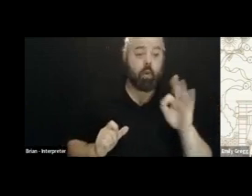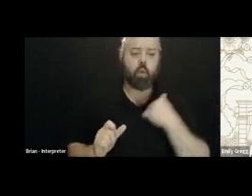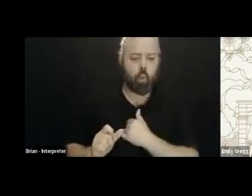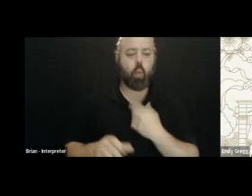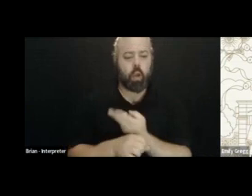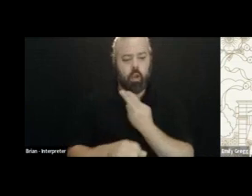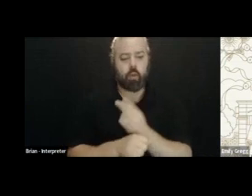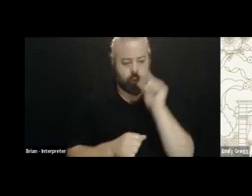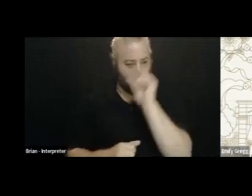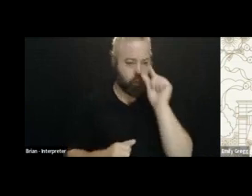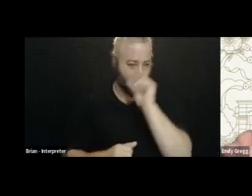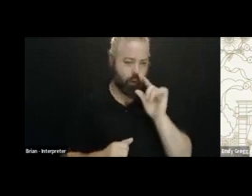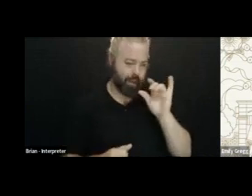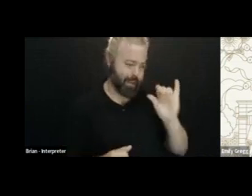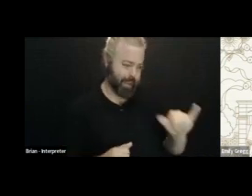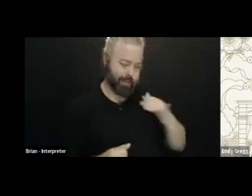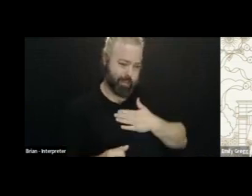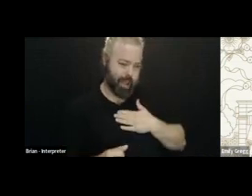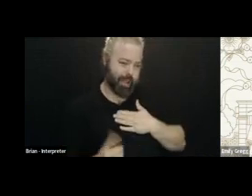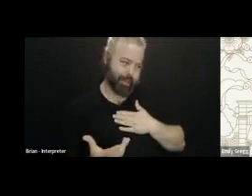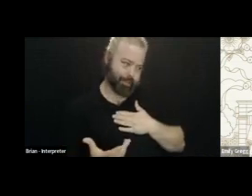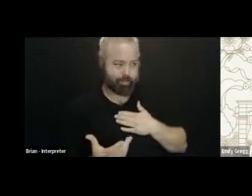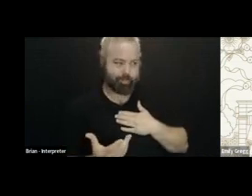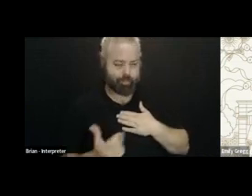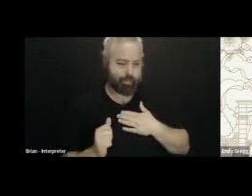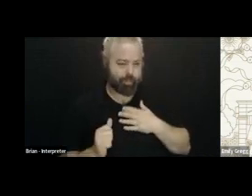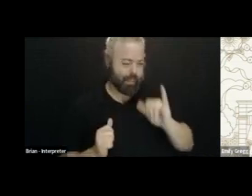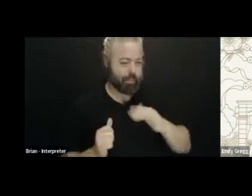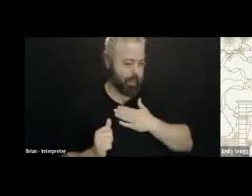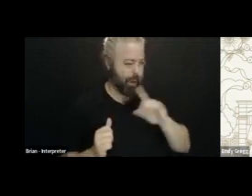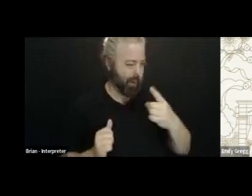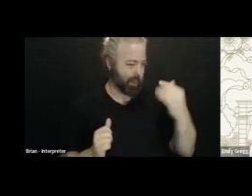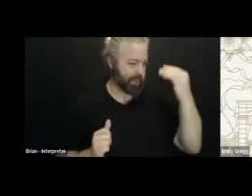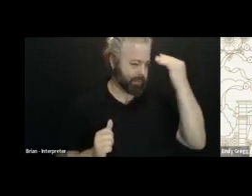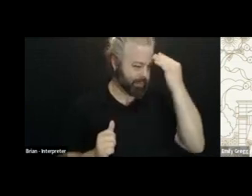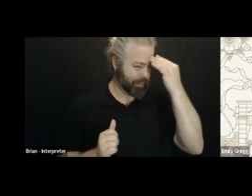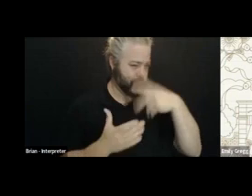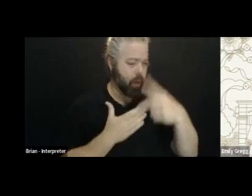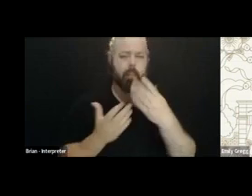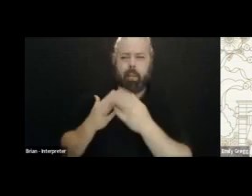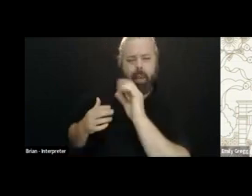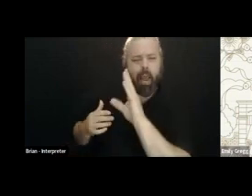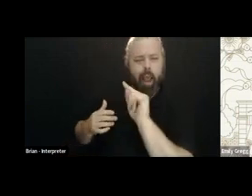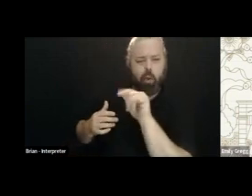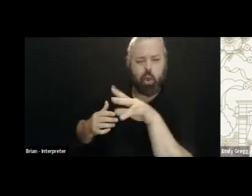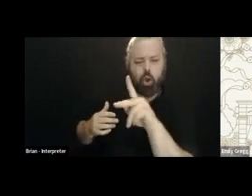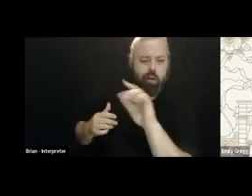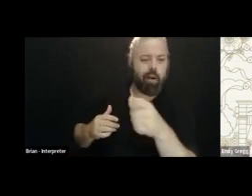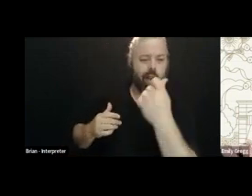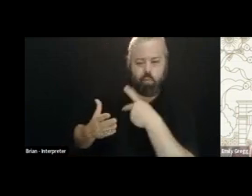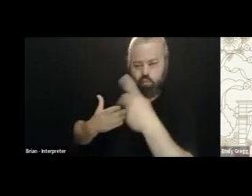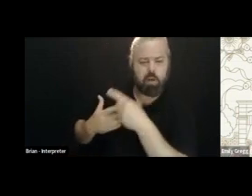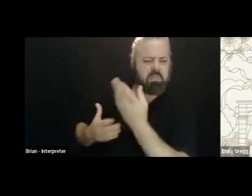of this is sort of the only thing I'm familiar with. Maybe Outlook or other platforms have